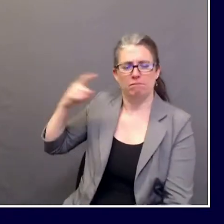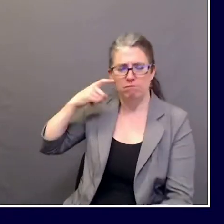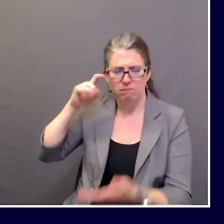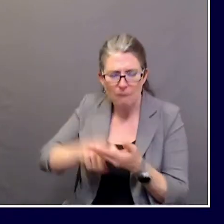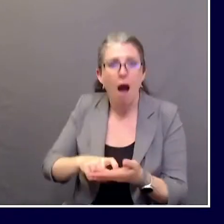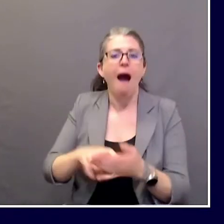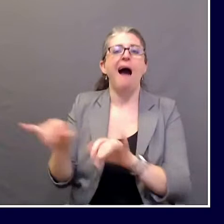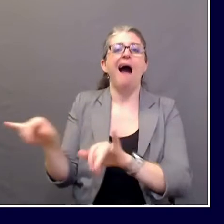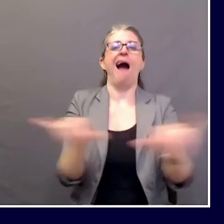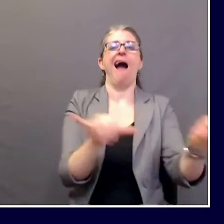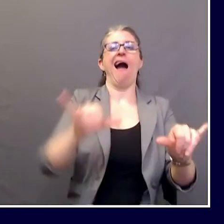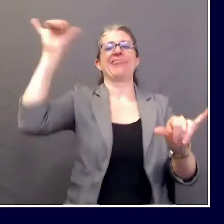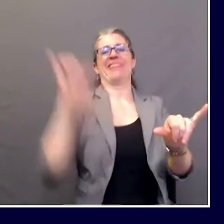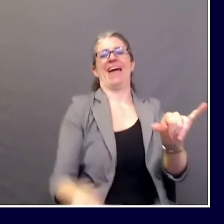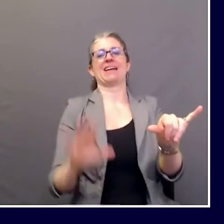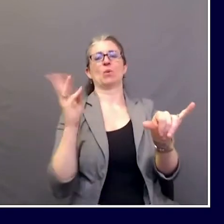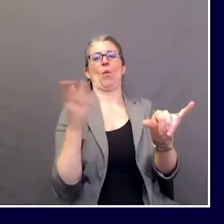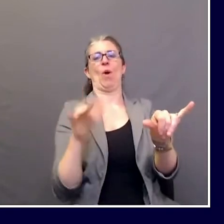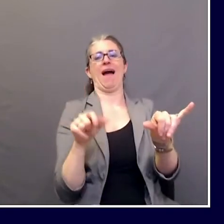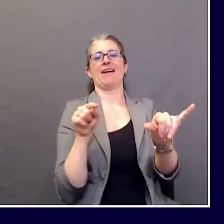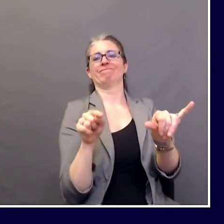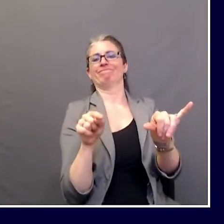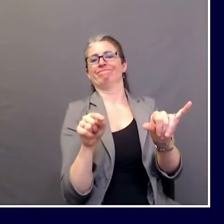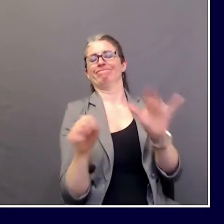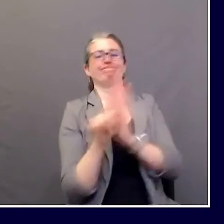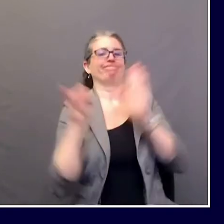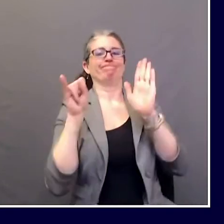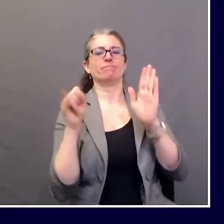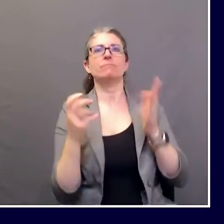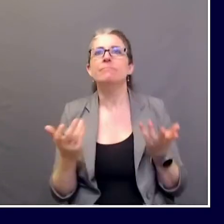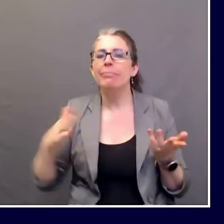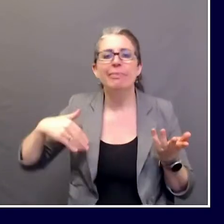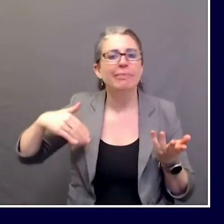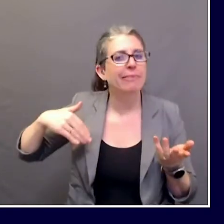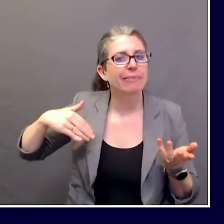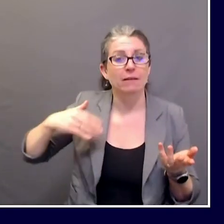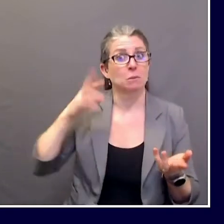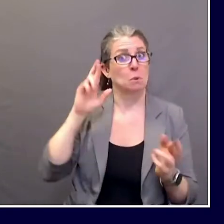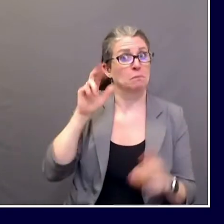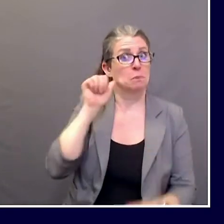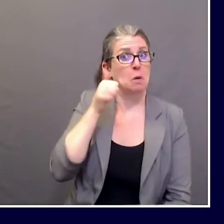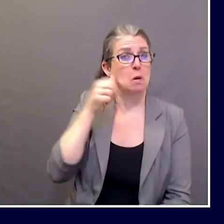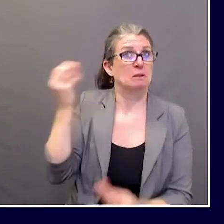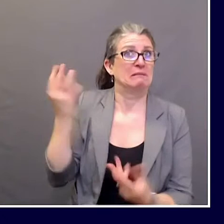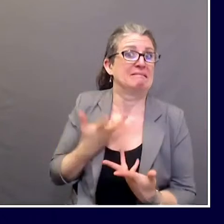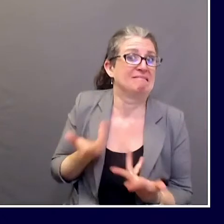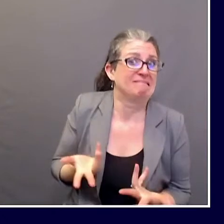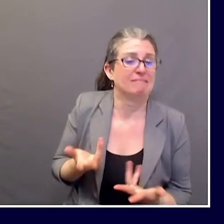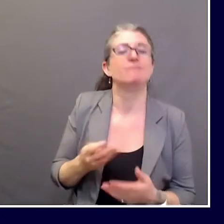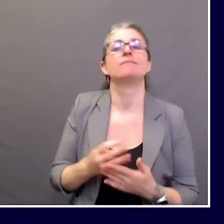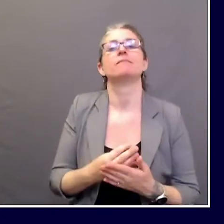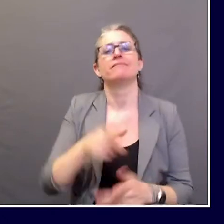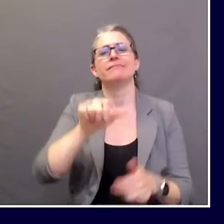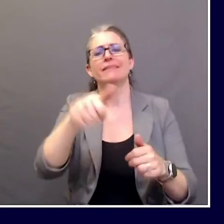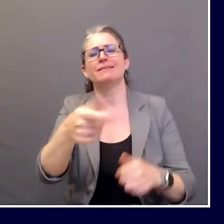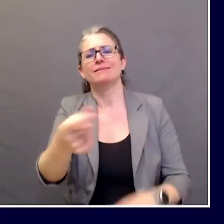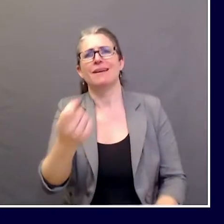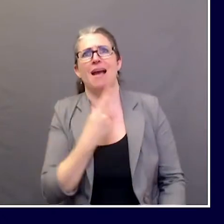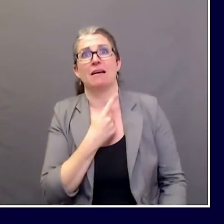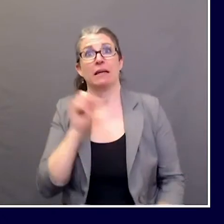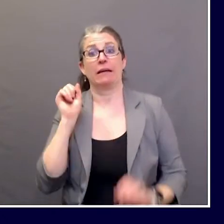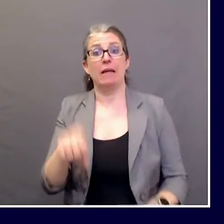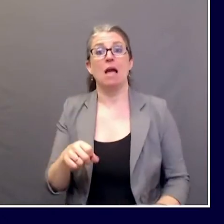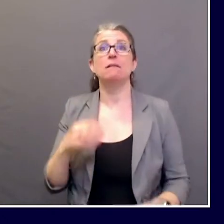was happening to them? And the answer there is yes. The symptoms of a clot like this are severe. A severe